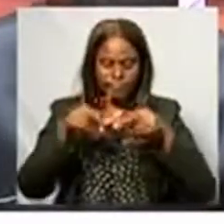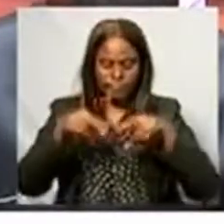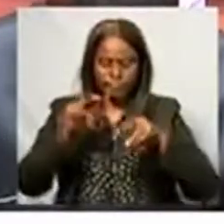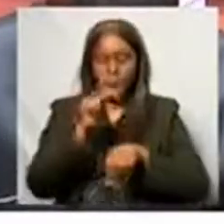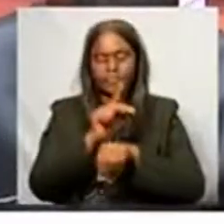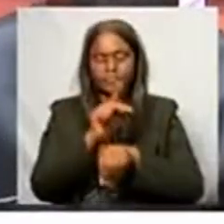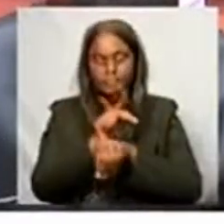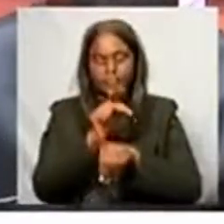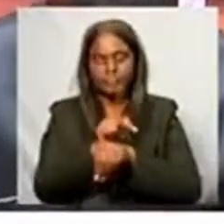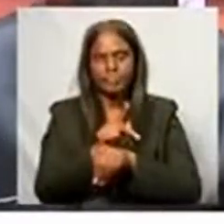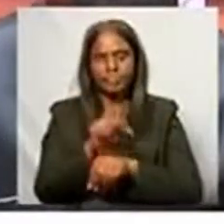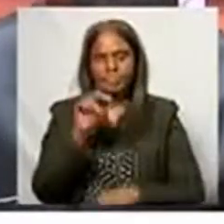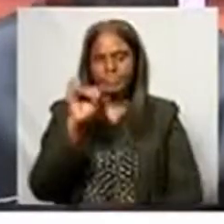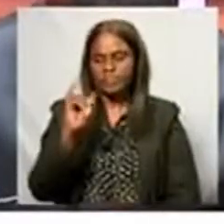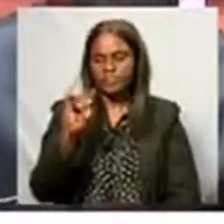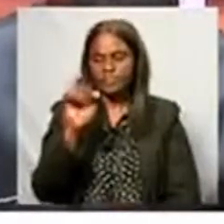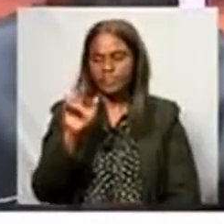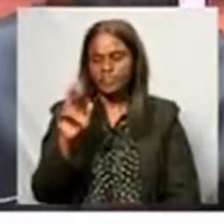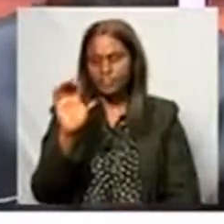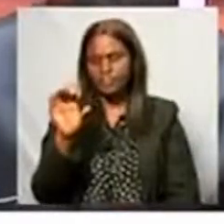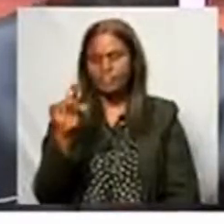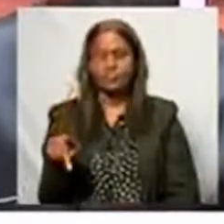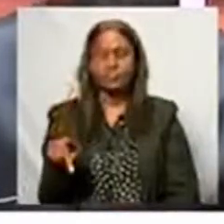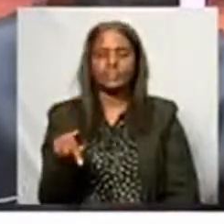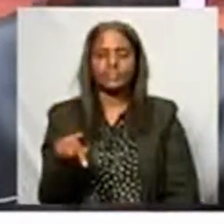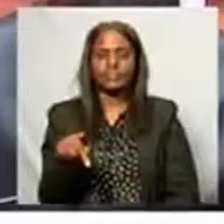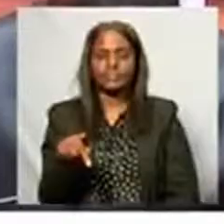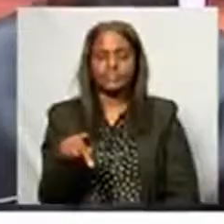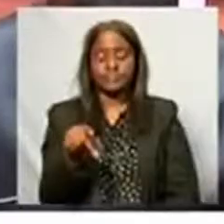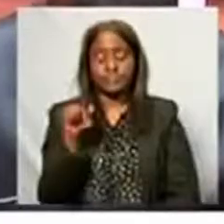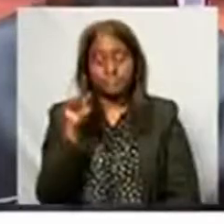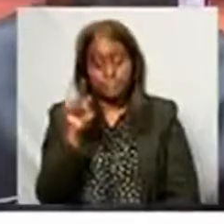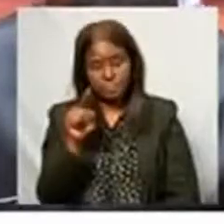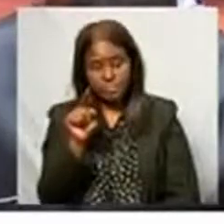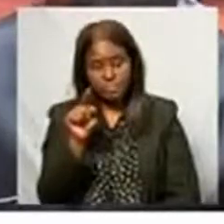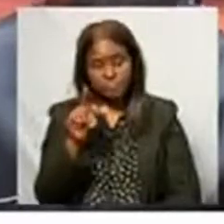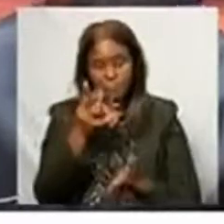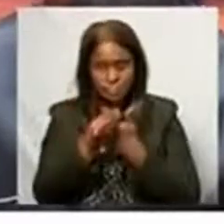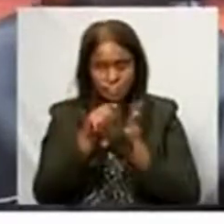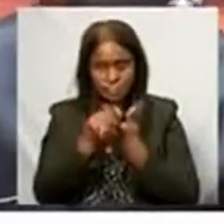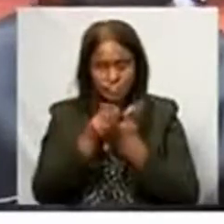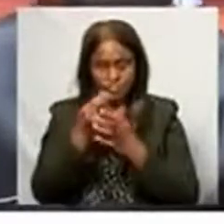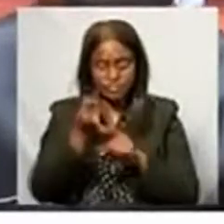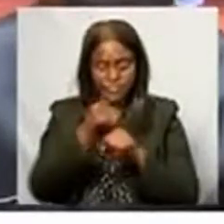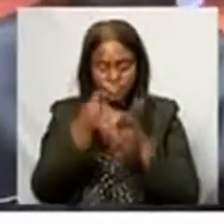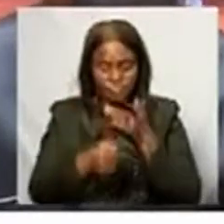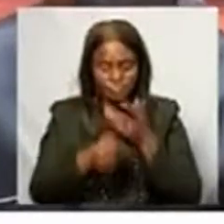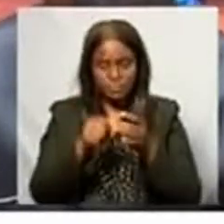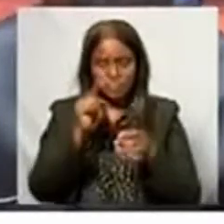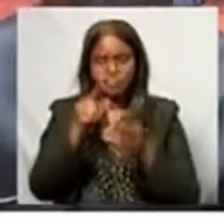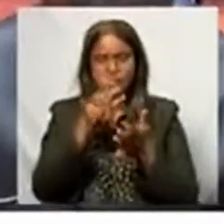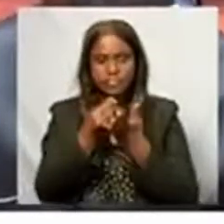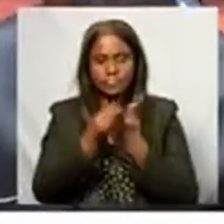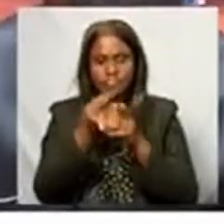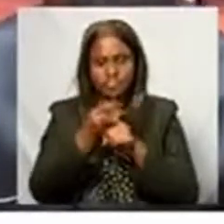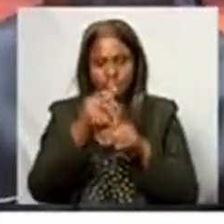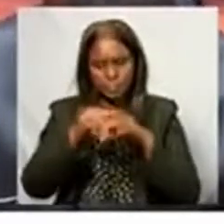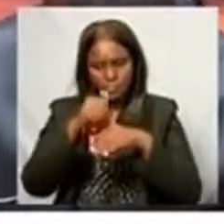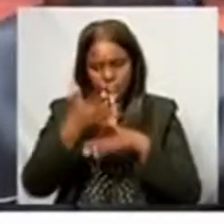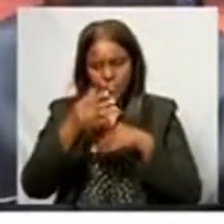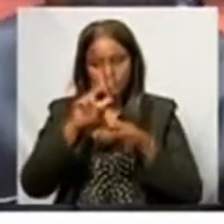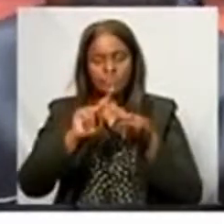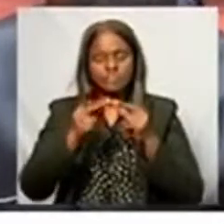projects, IRCP. These funding from external